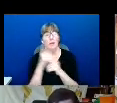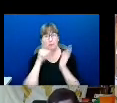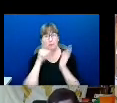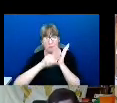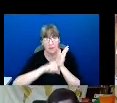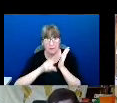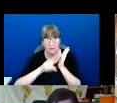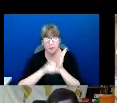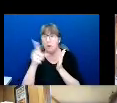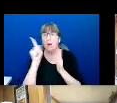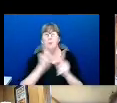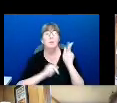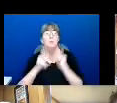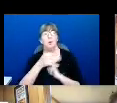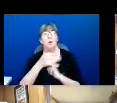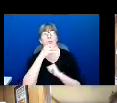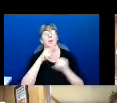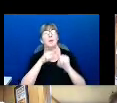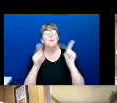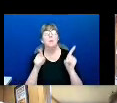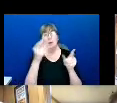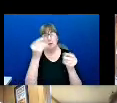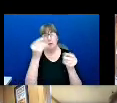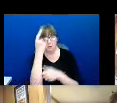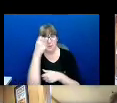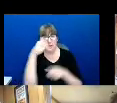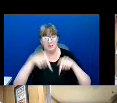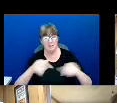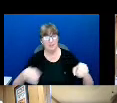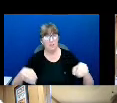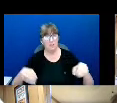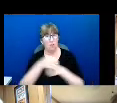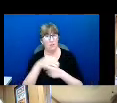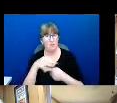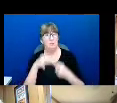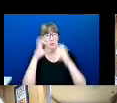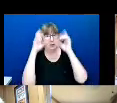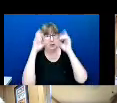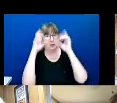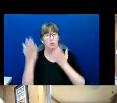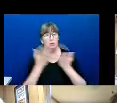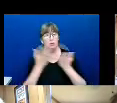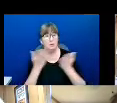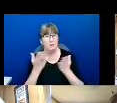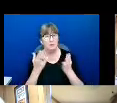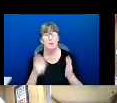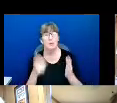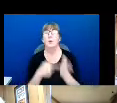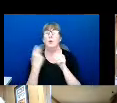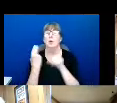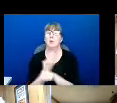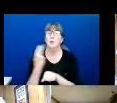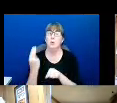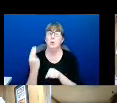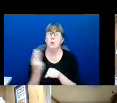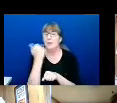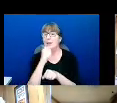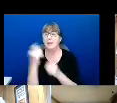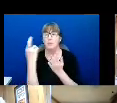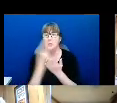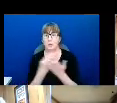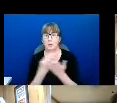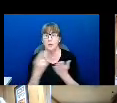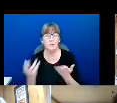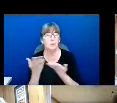Carolina Department of Education Office of Special Education Services in no way requires the use of any of the resources